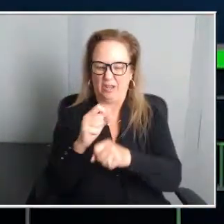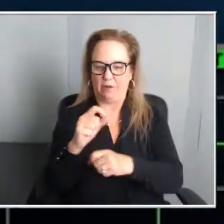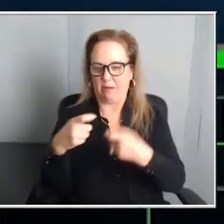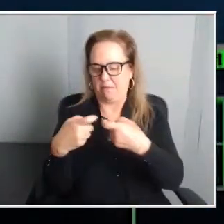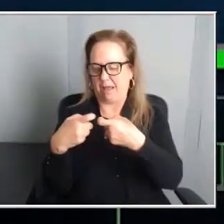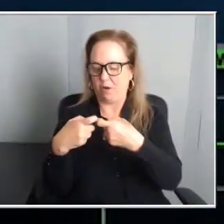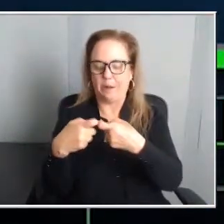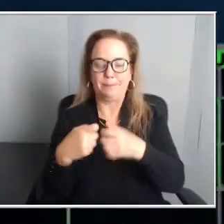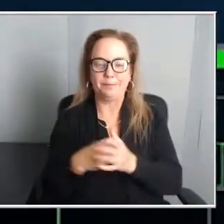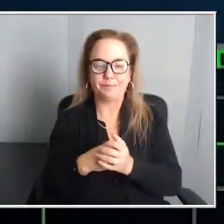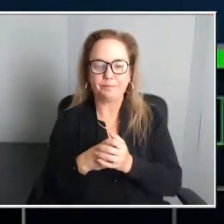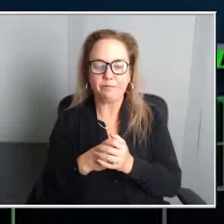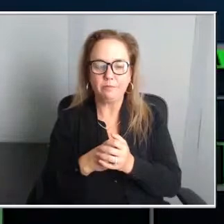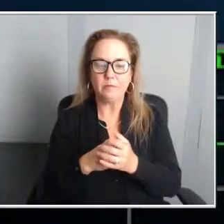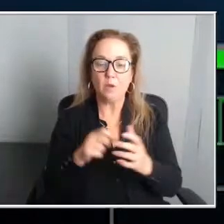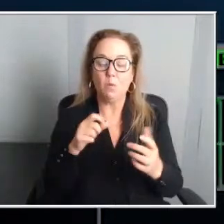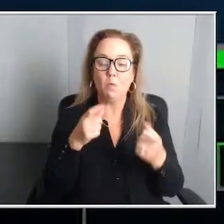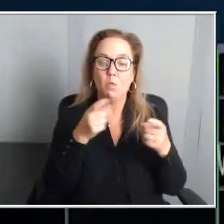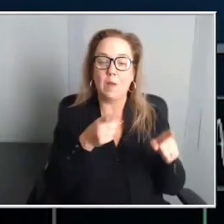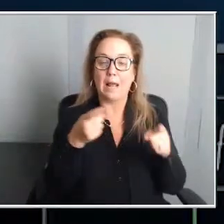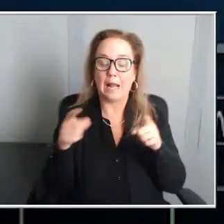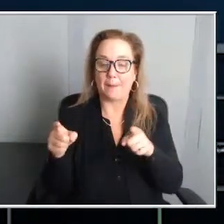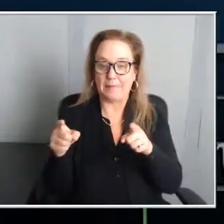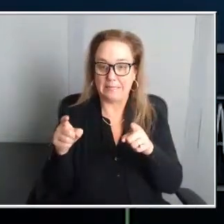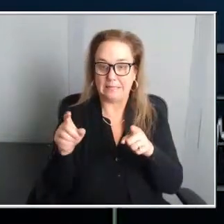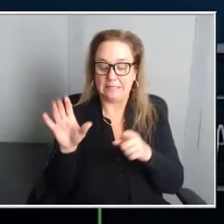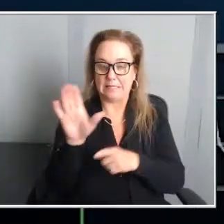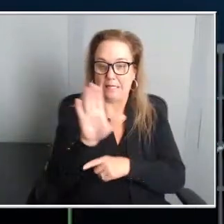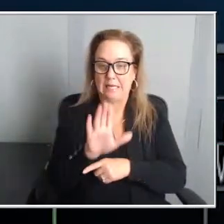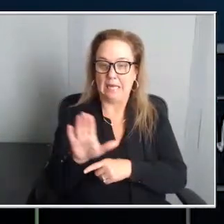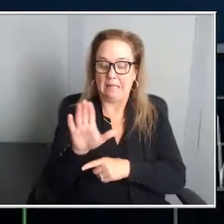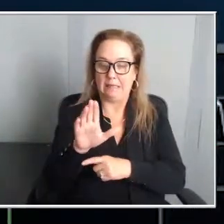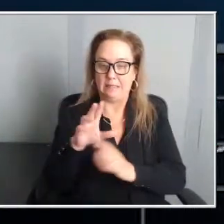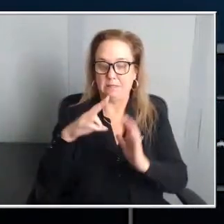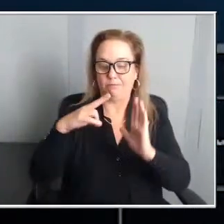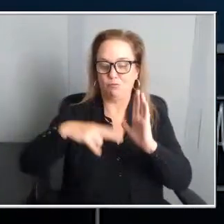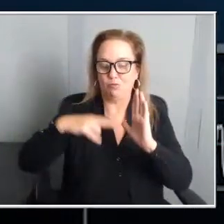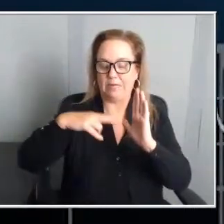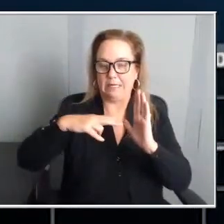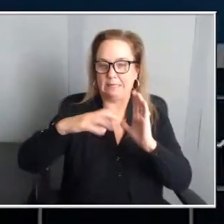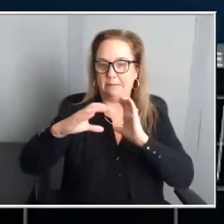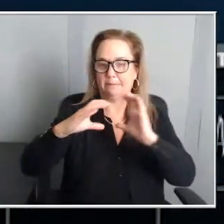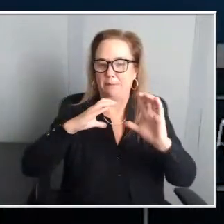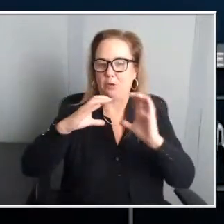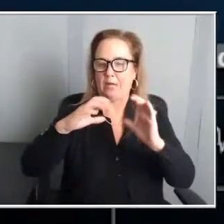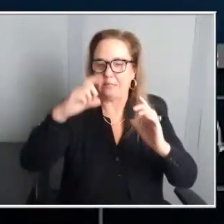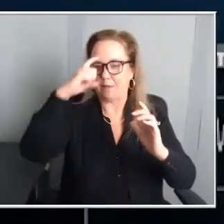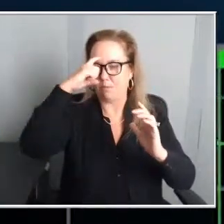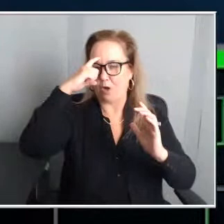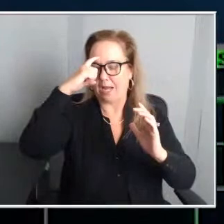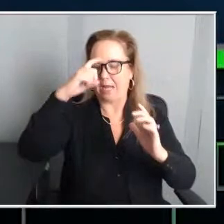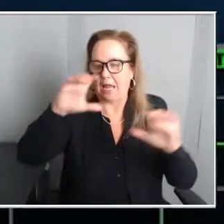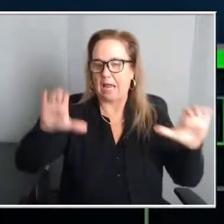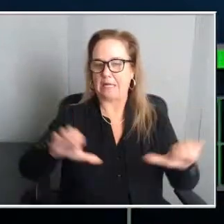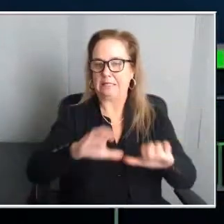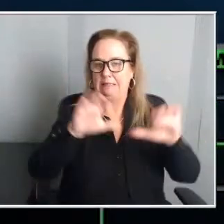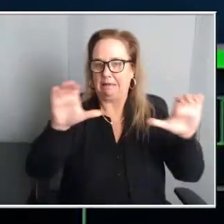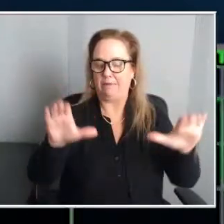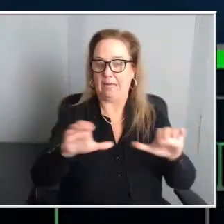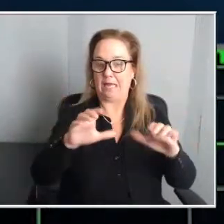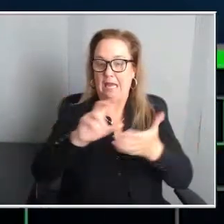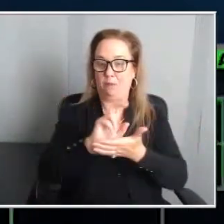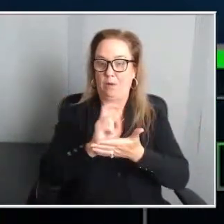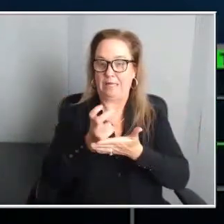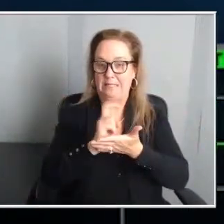what happens is that this reads the brain activity. It records the brain activity. And when there is a seizure